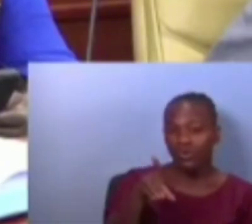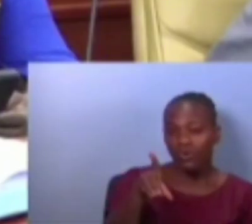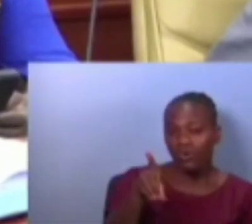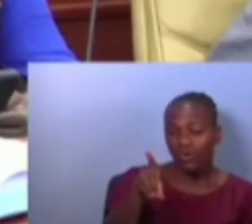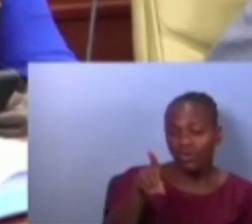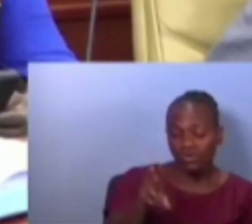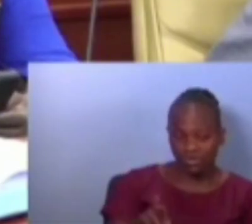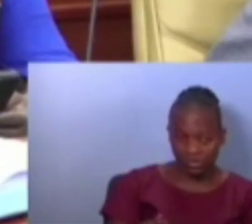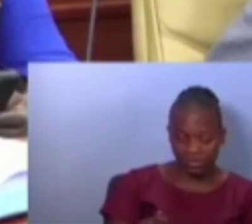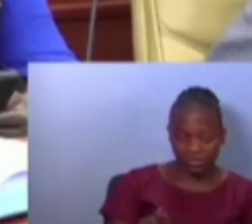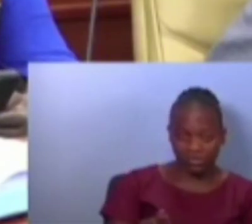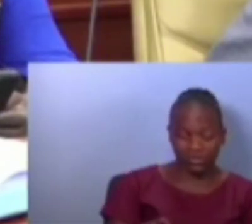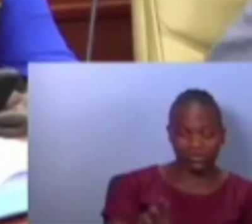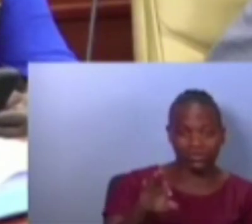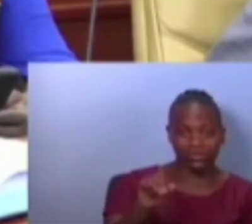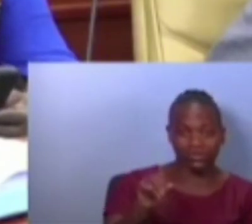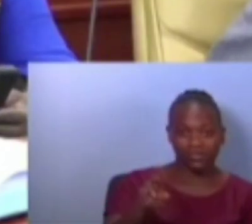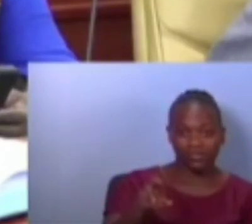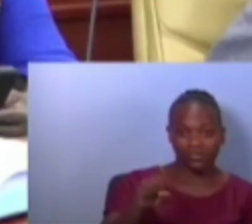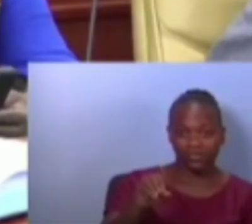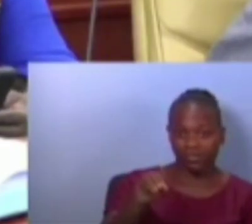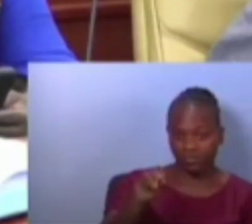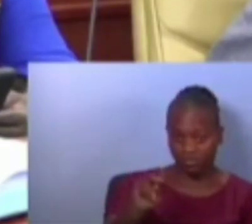Kesil Atoba Fosu.